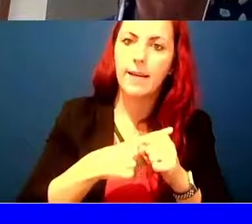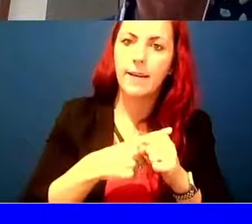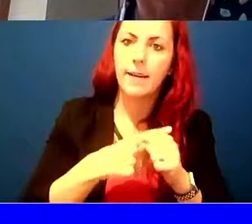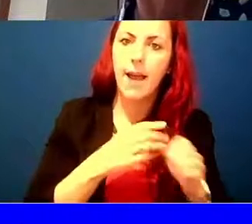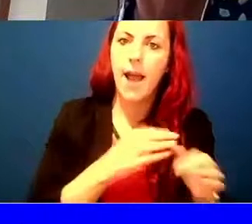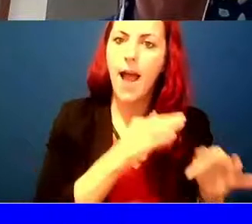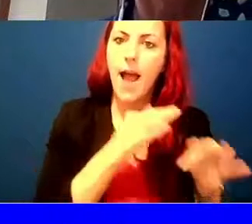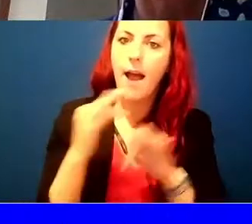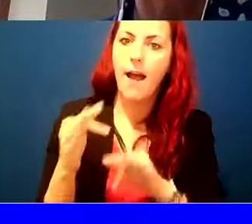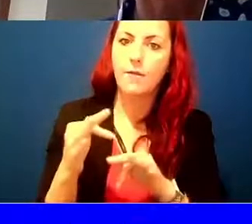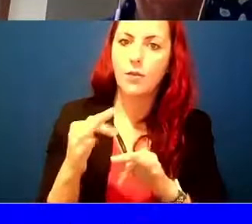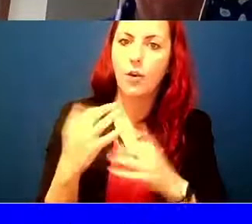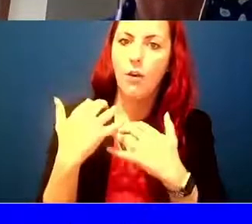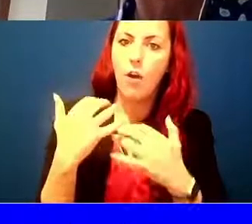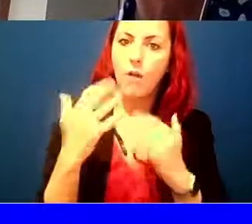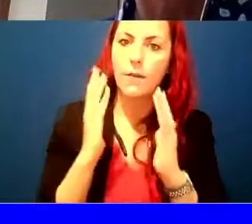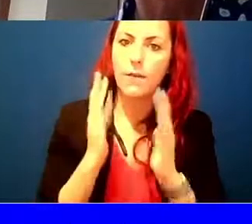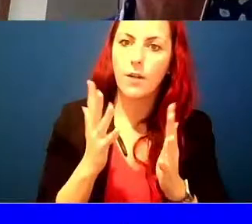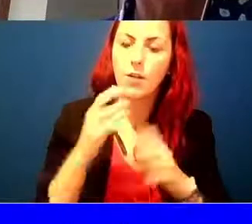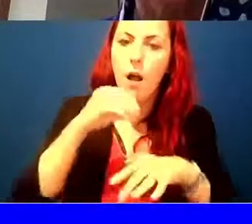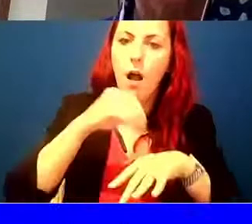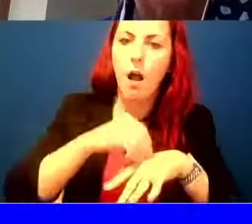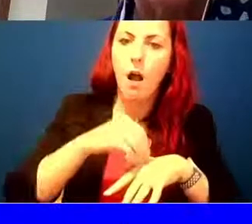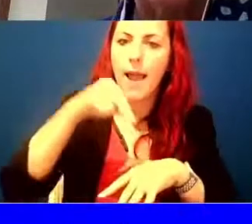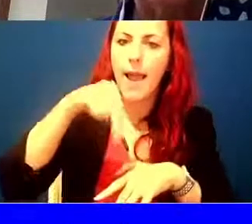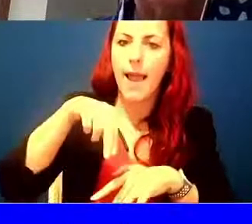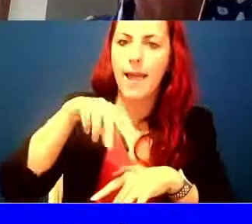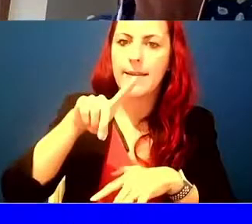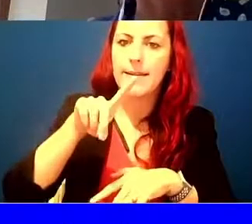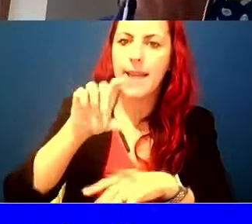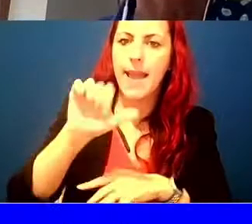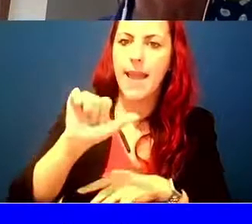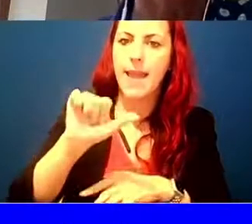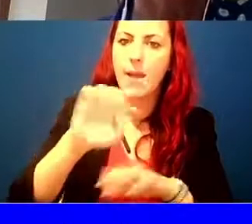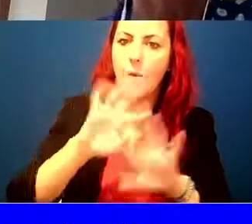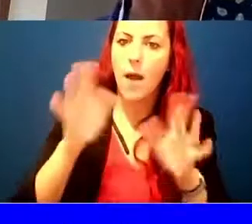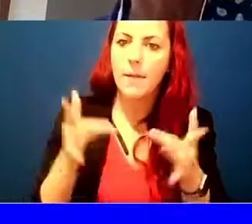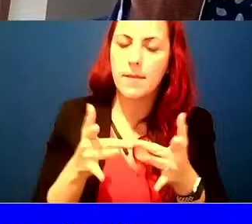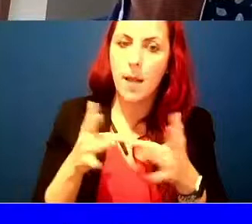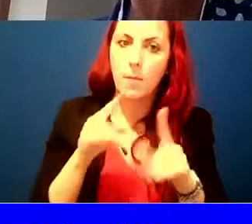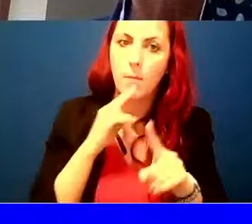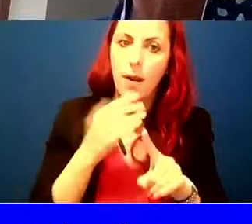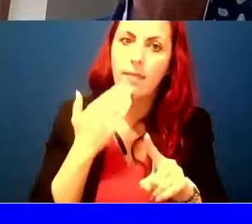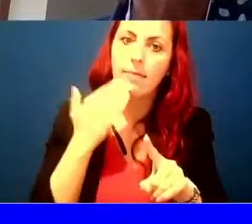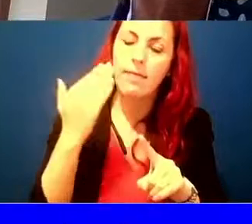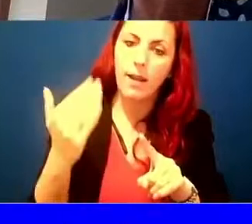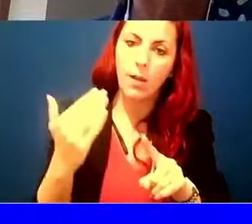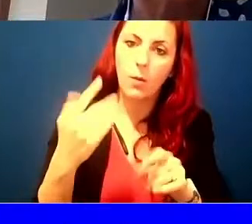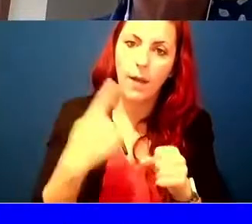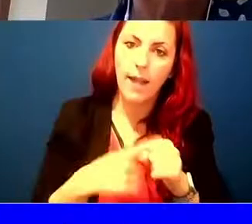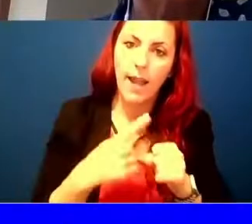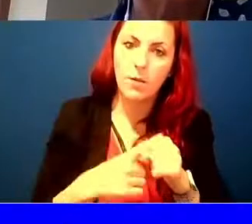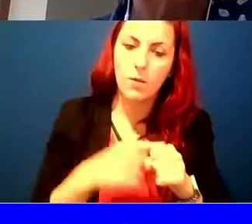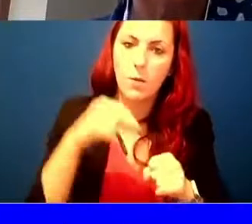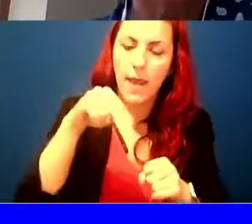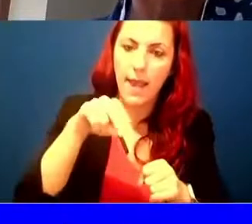conference on the NDA website. But thank you to the National